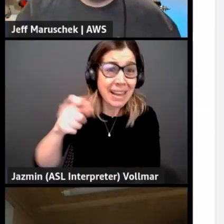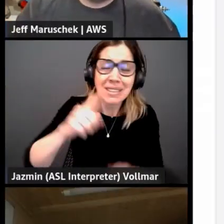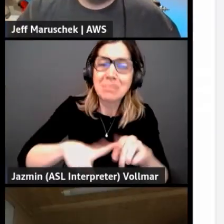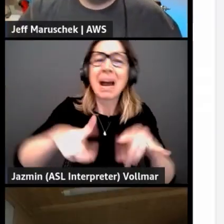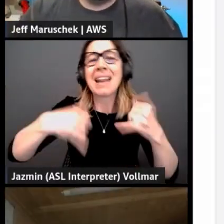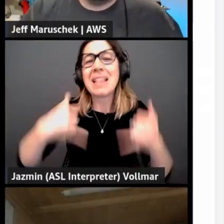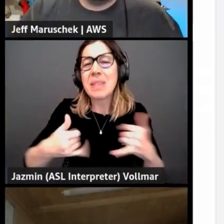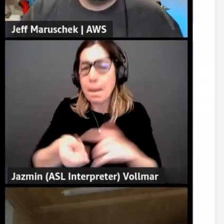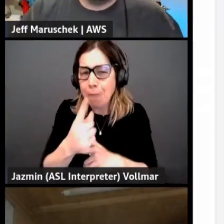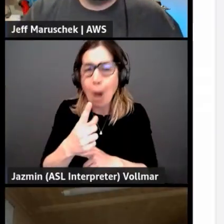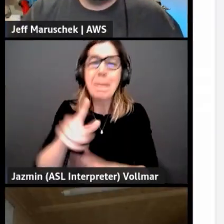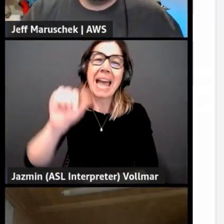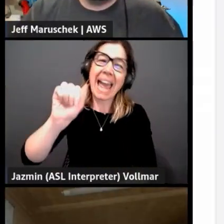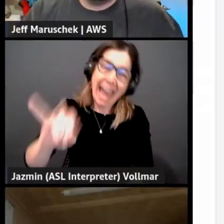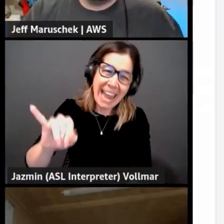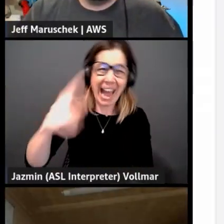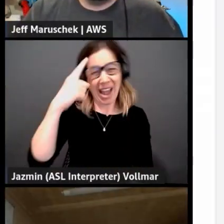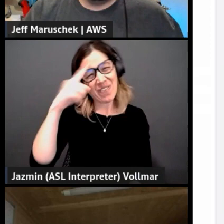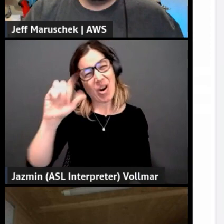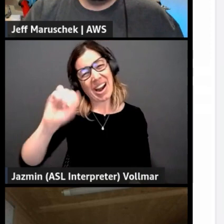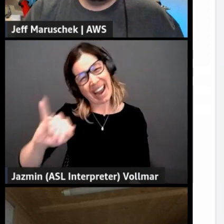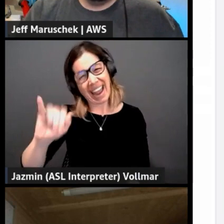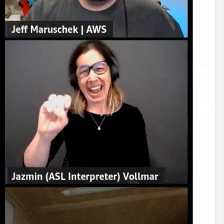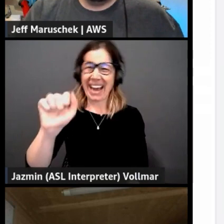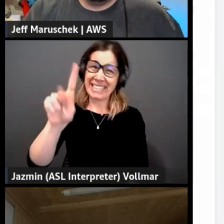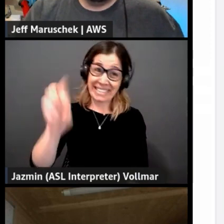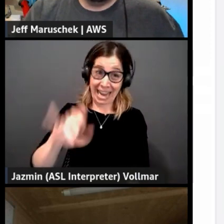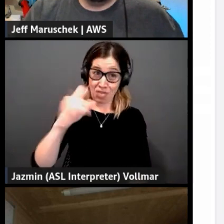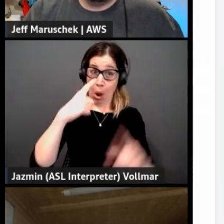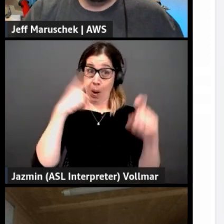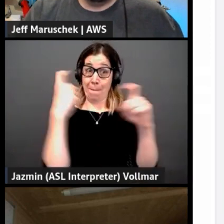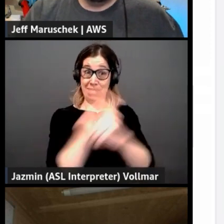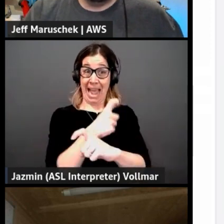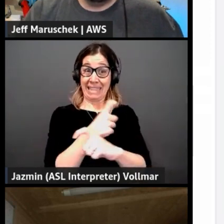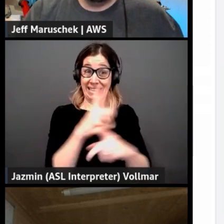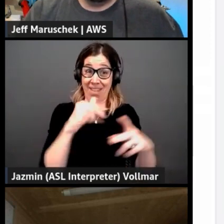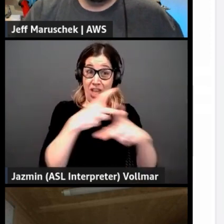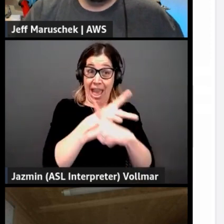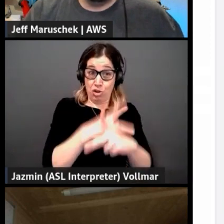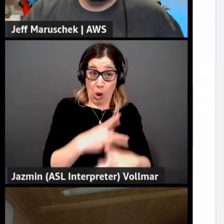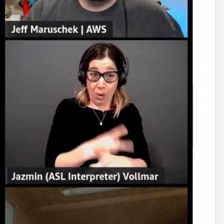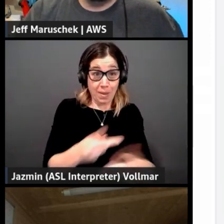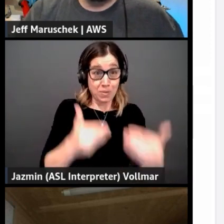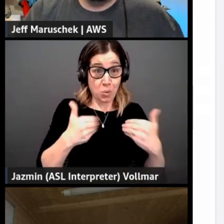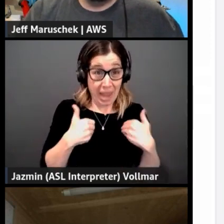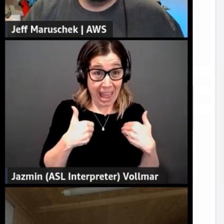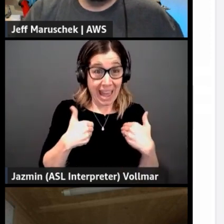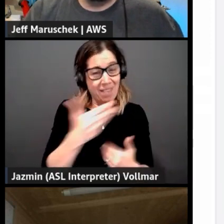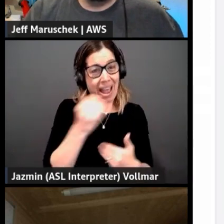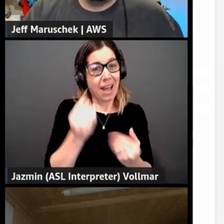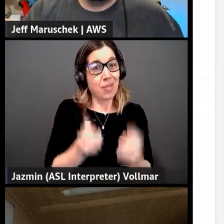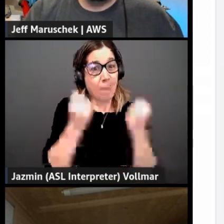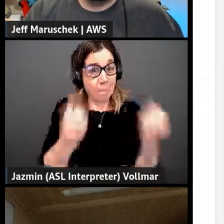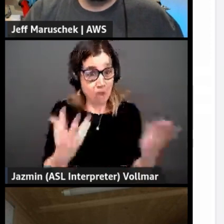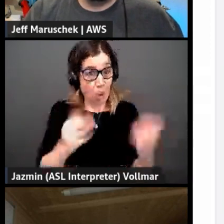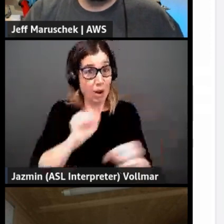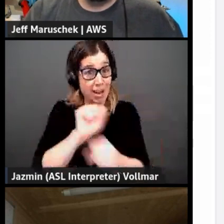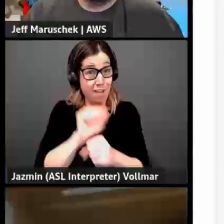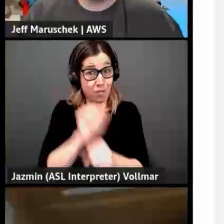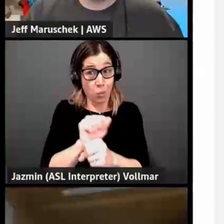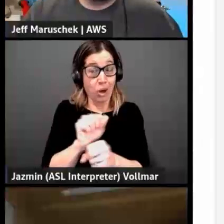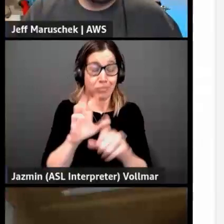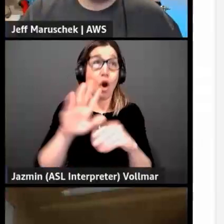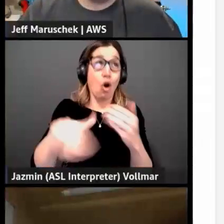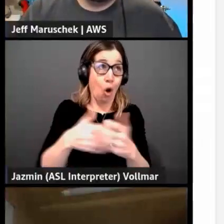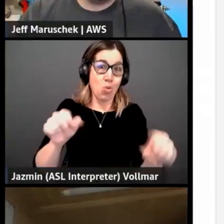for AI's sake. What the complexity of the algorithms we have does the majority of work that or all the work that